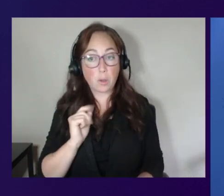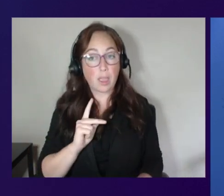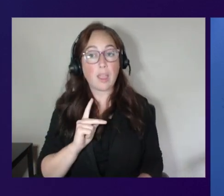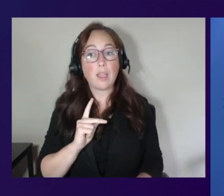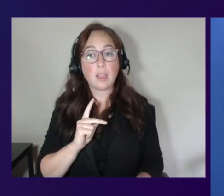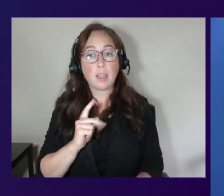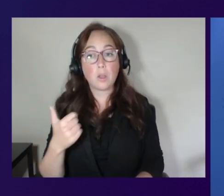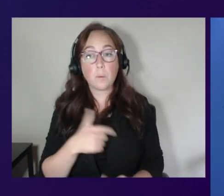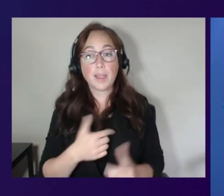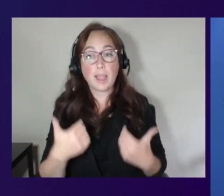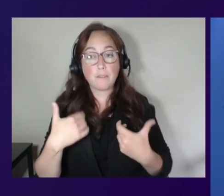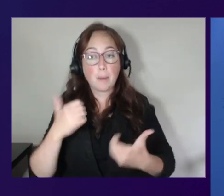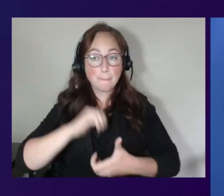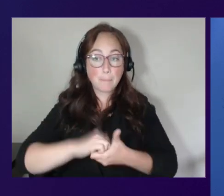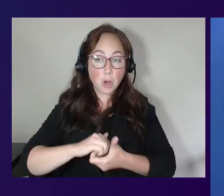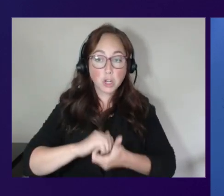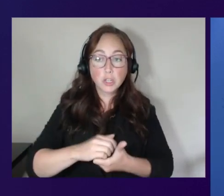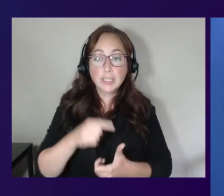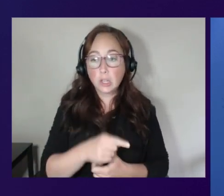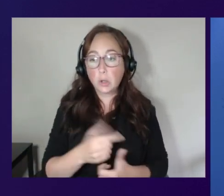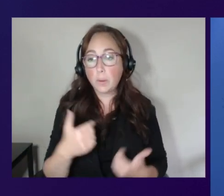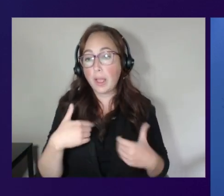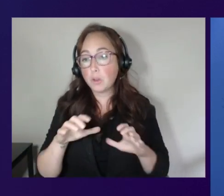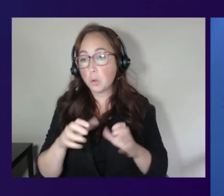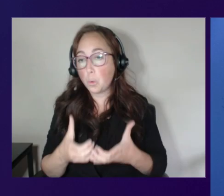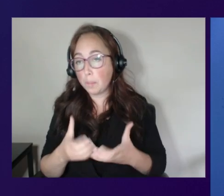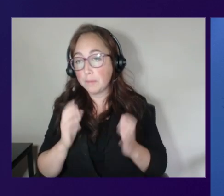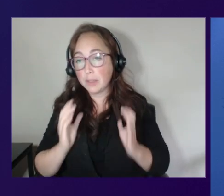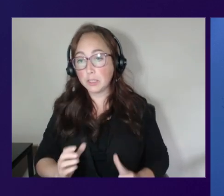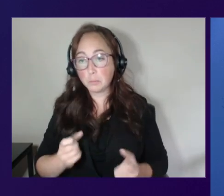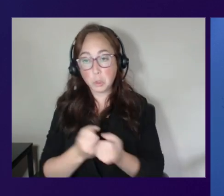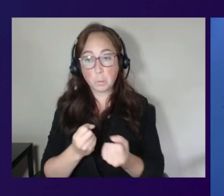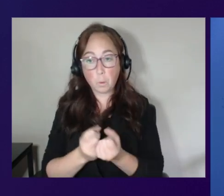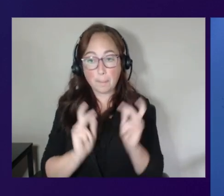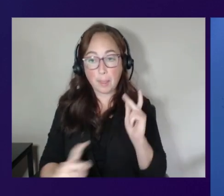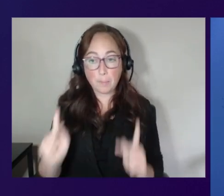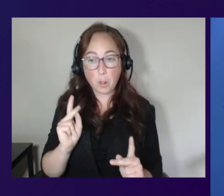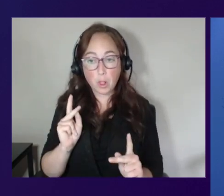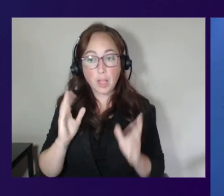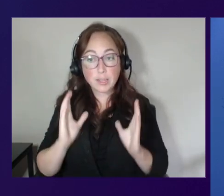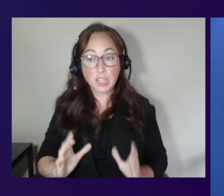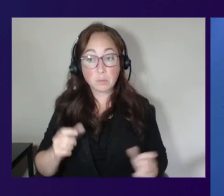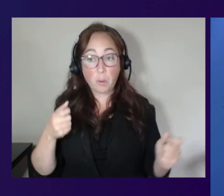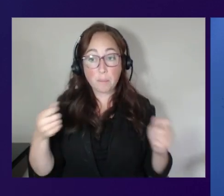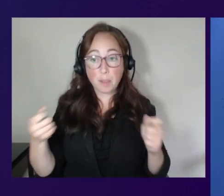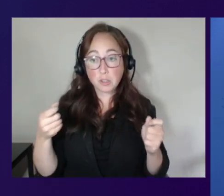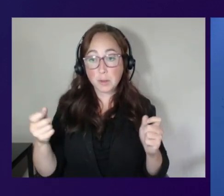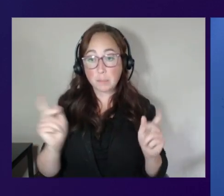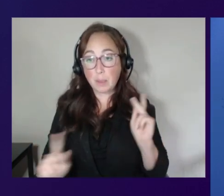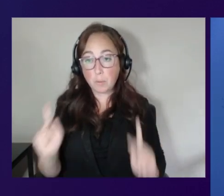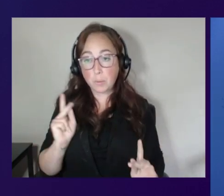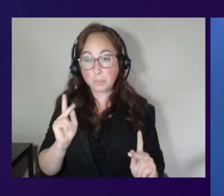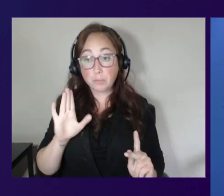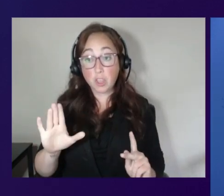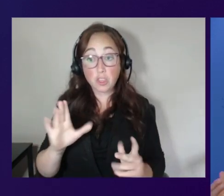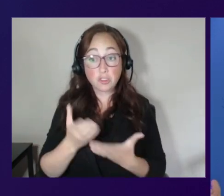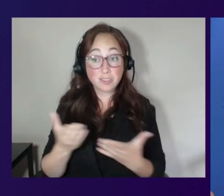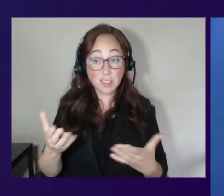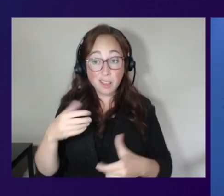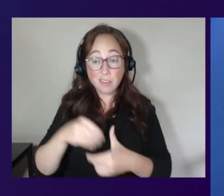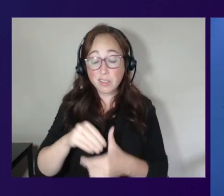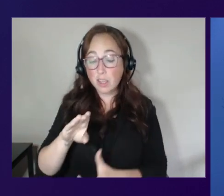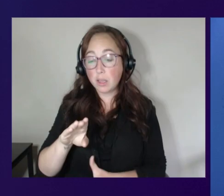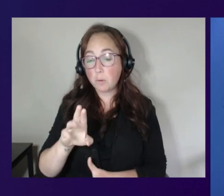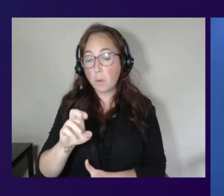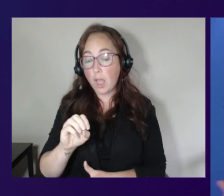over here, or we have this group of customer support folks or customer management type folks that, all their stuff is in the browser. Yeah. We're maybe paying